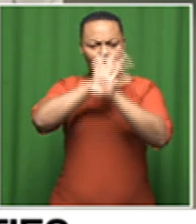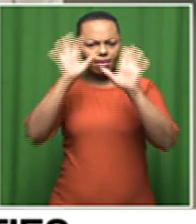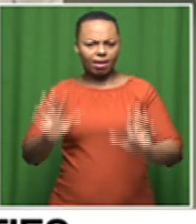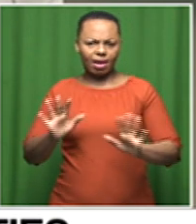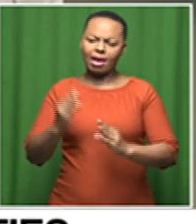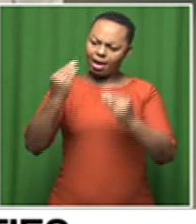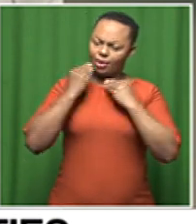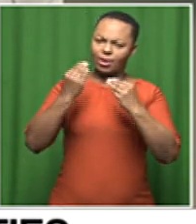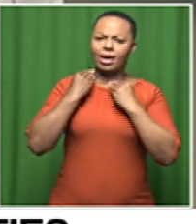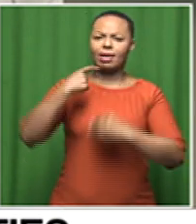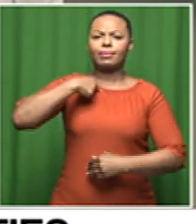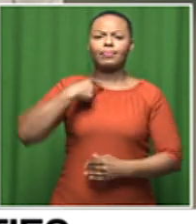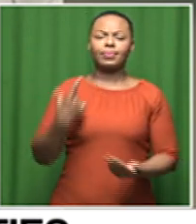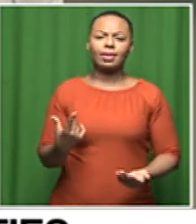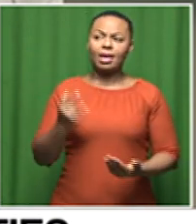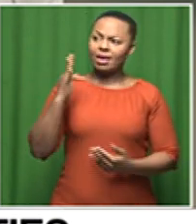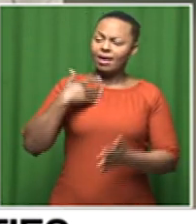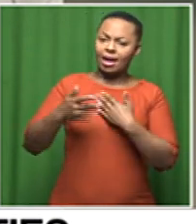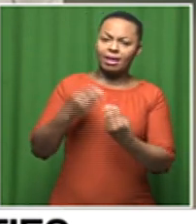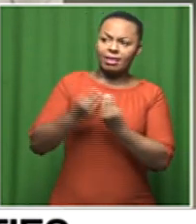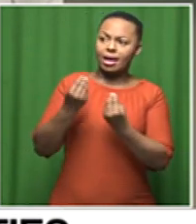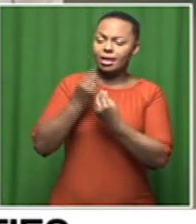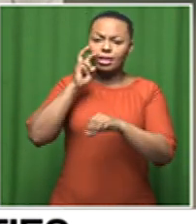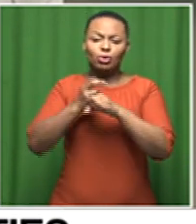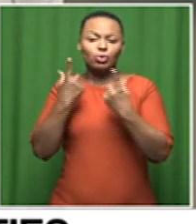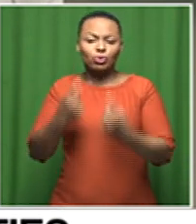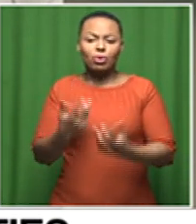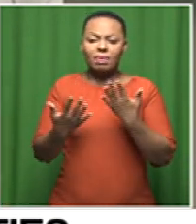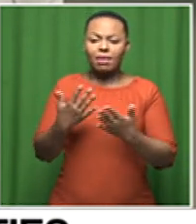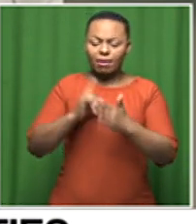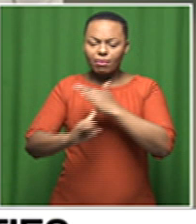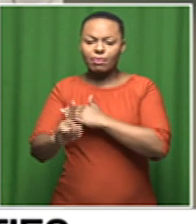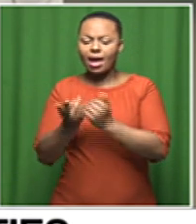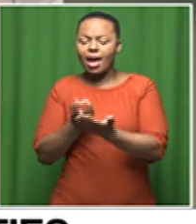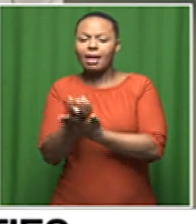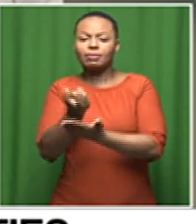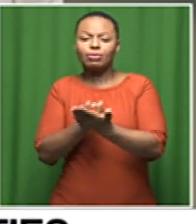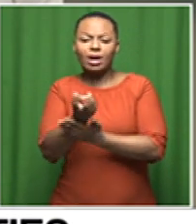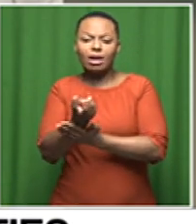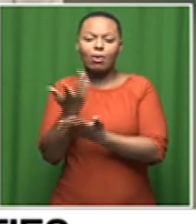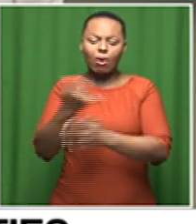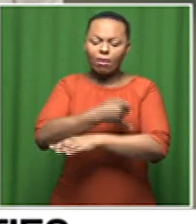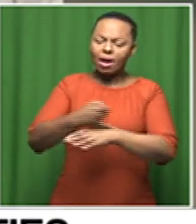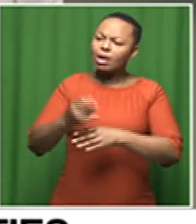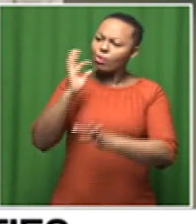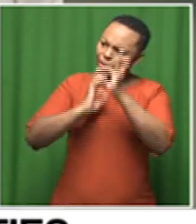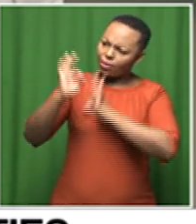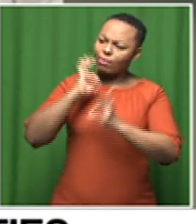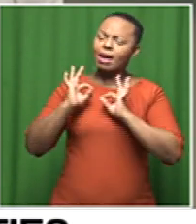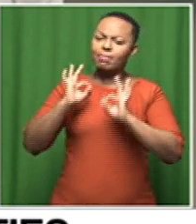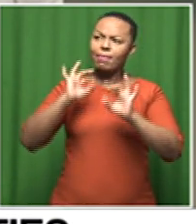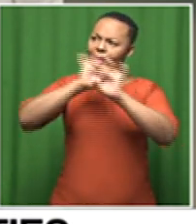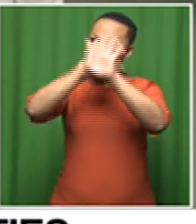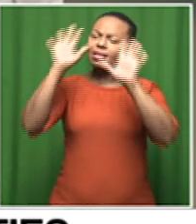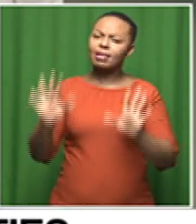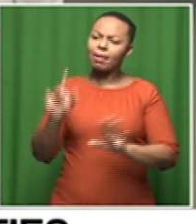just educate. And then if there's anything that they need to do, maybe x-rays and whatnot, give proper information. Tell them we're doing